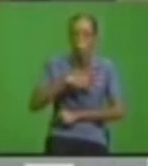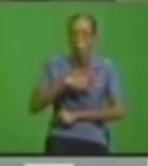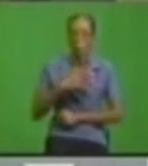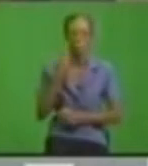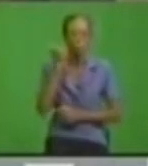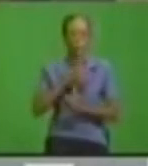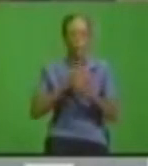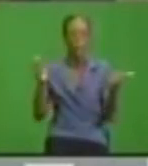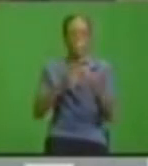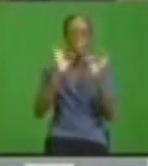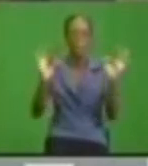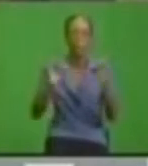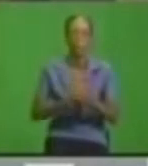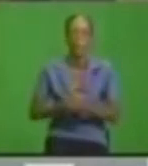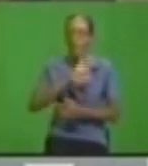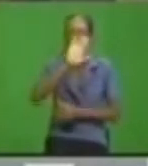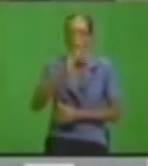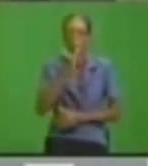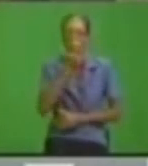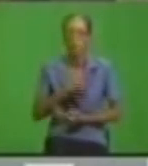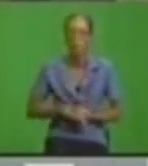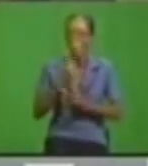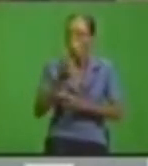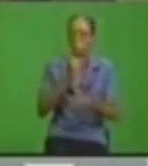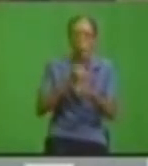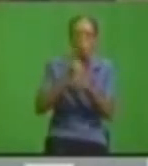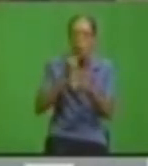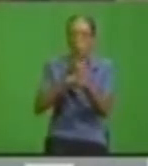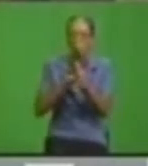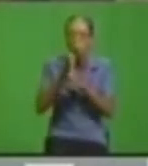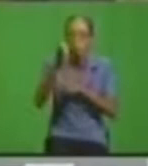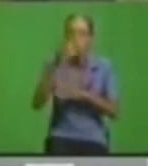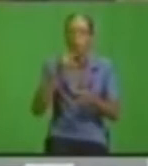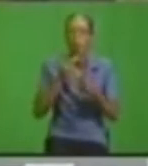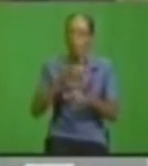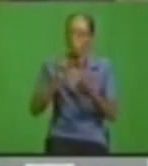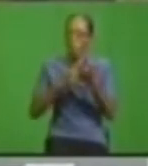errors and countenance none, where compassion,